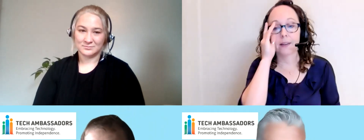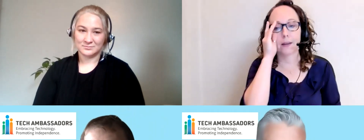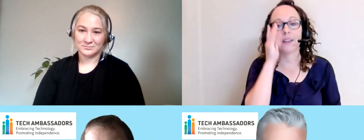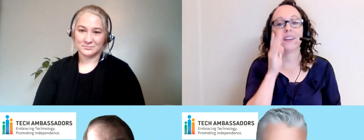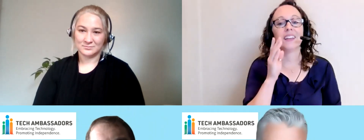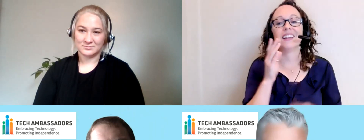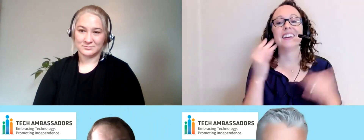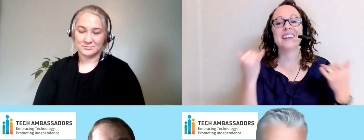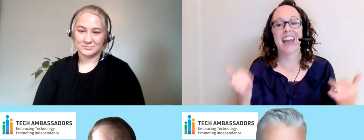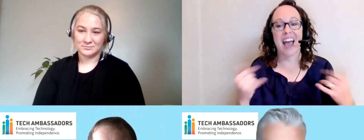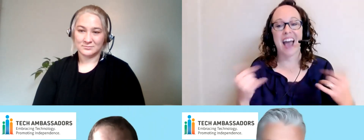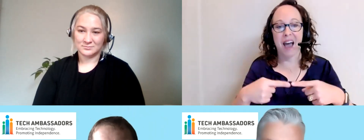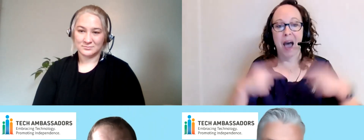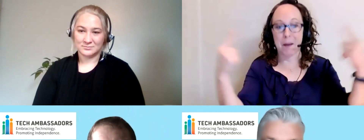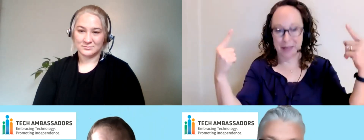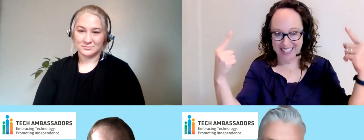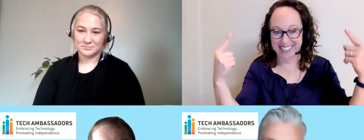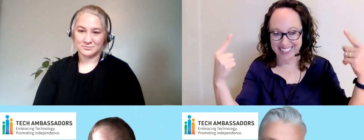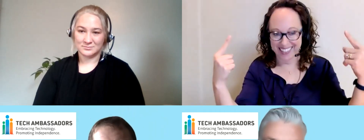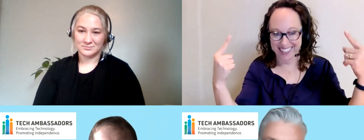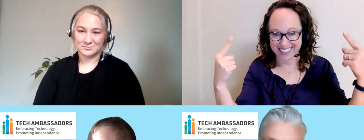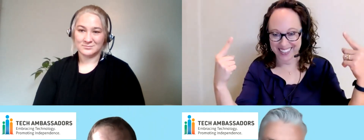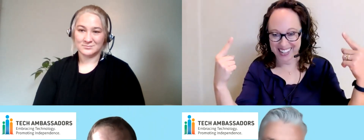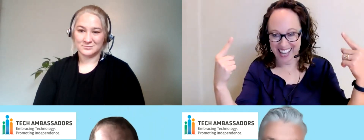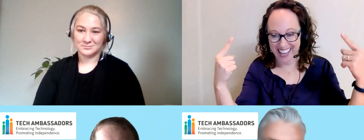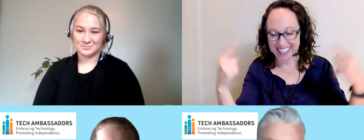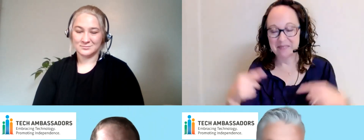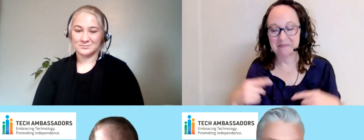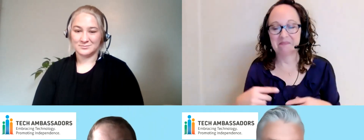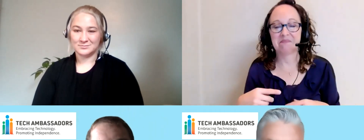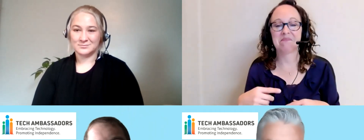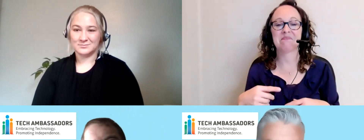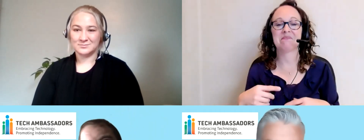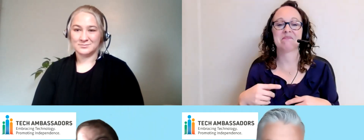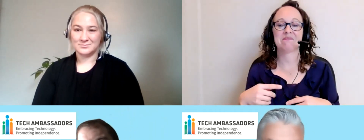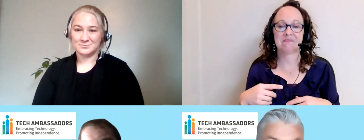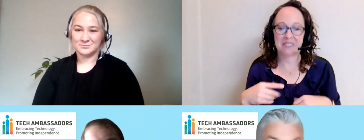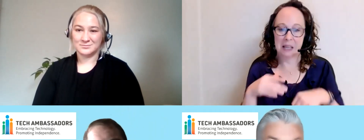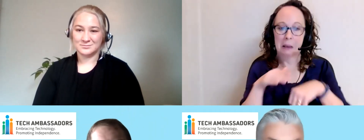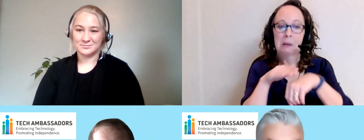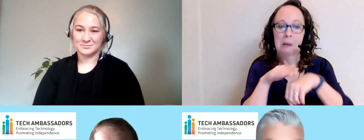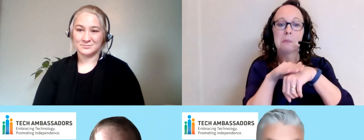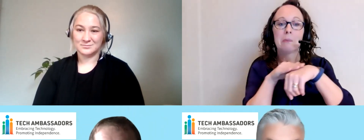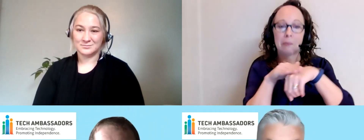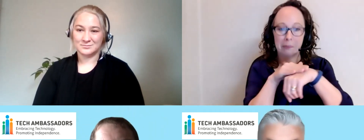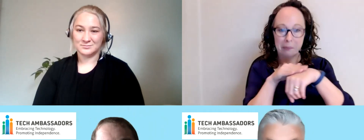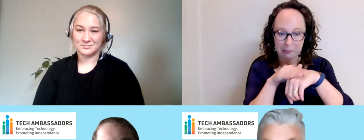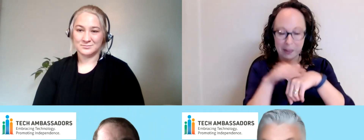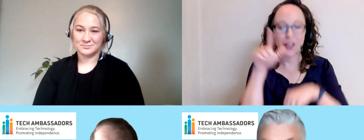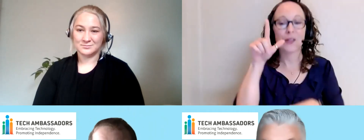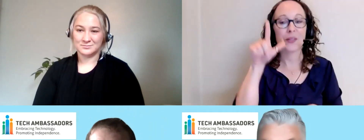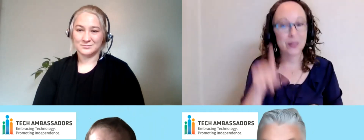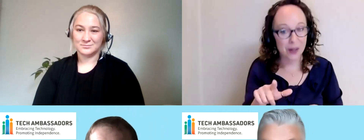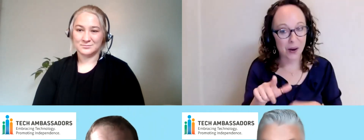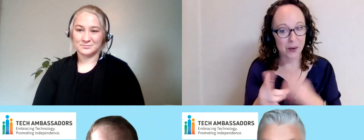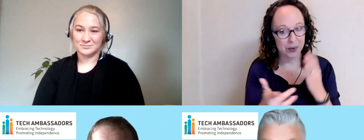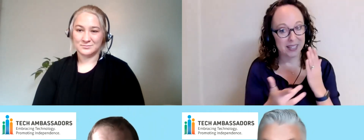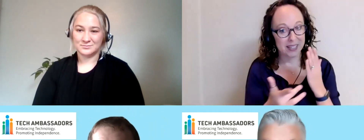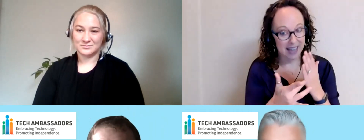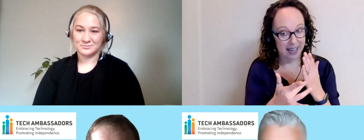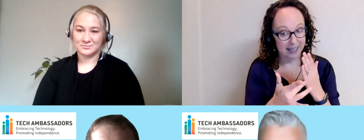end of the spectrum now and talk about something that is extremely low tech. But that does not mean that it's not